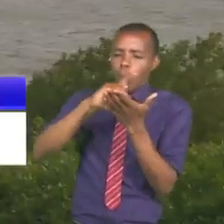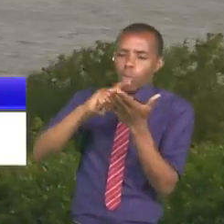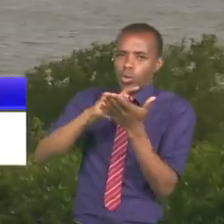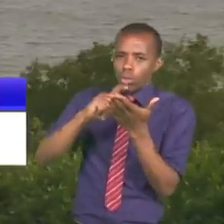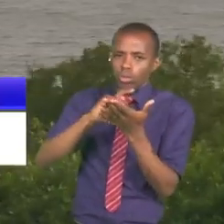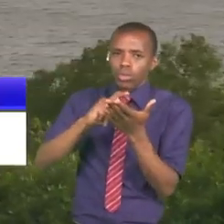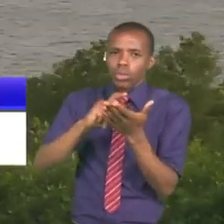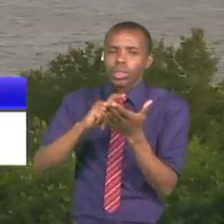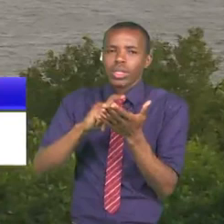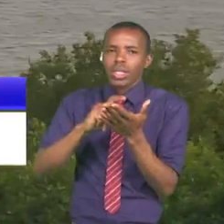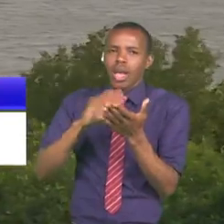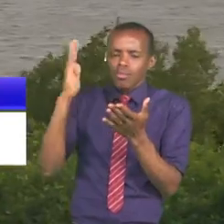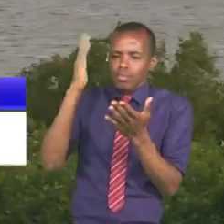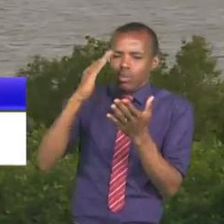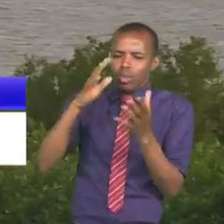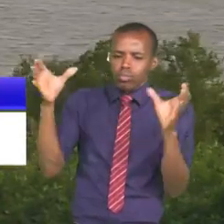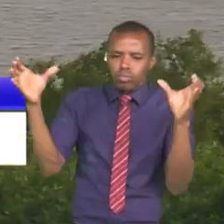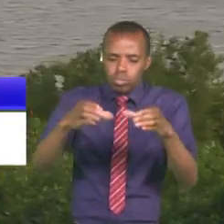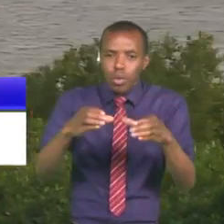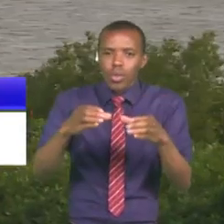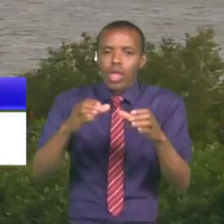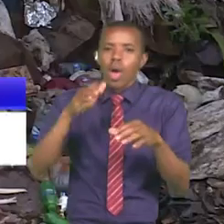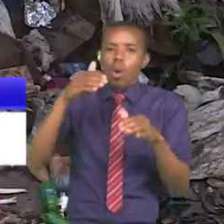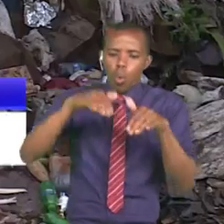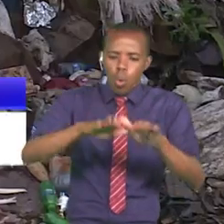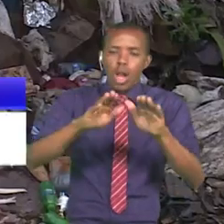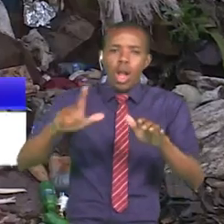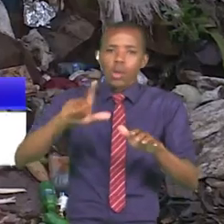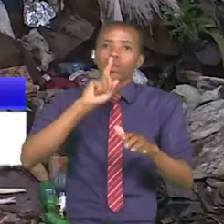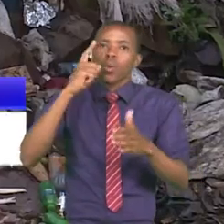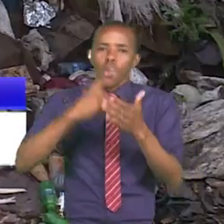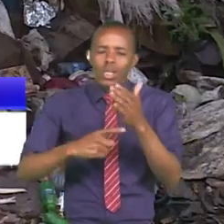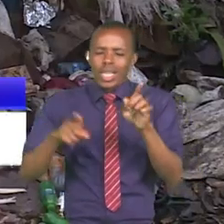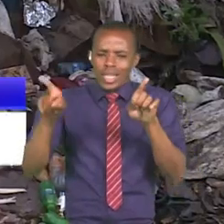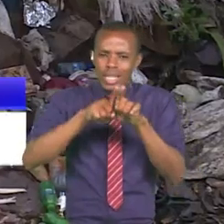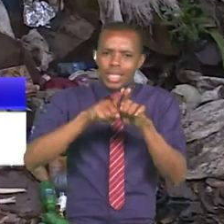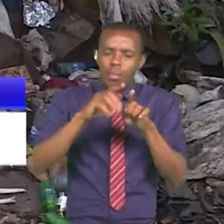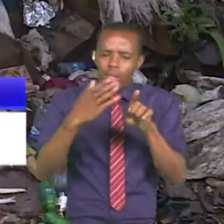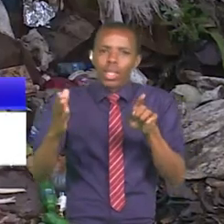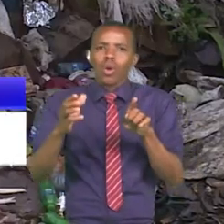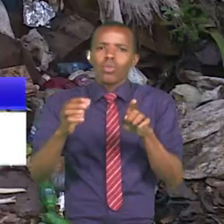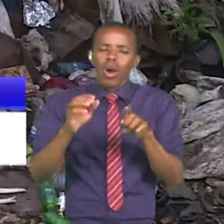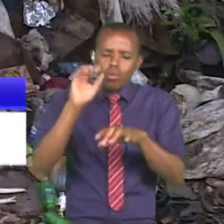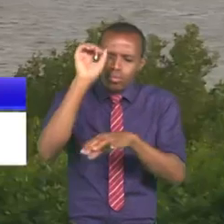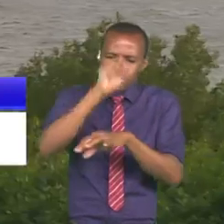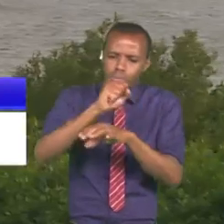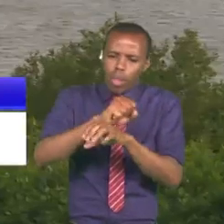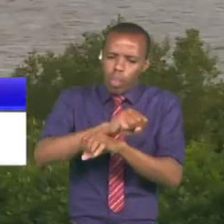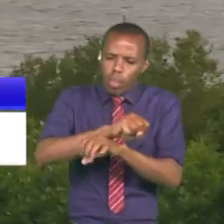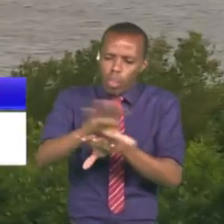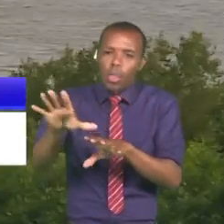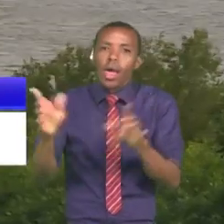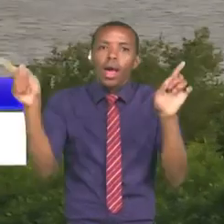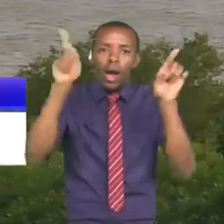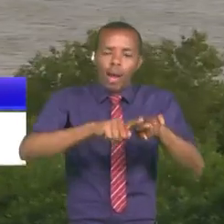on marine life has been catastrophic in the ocean. Locals say the same impunity of releasing raw waste could be